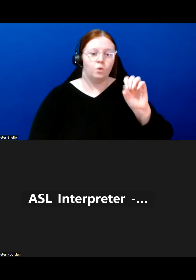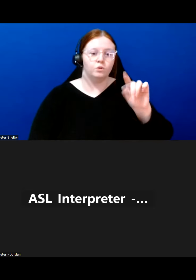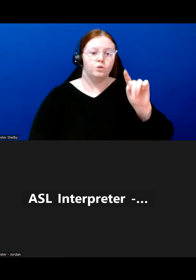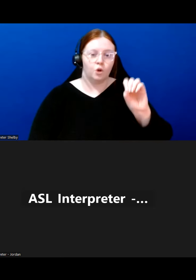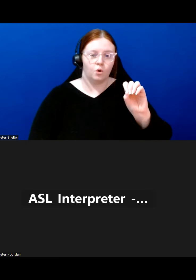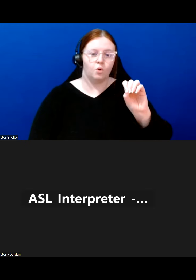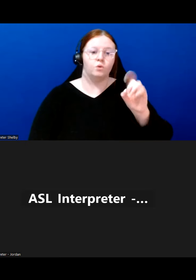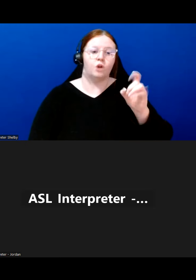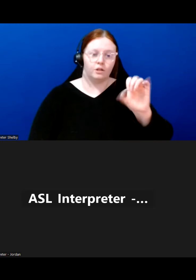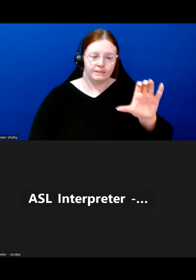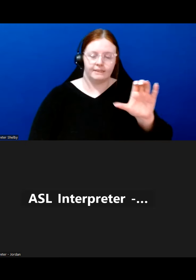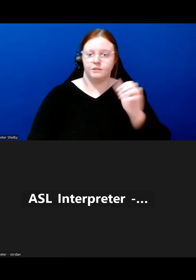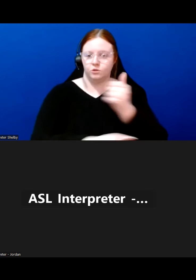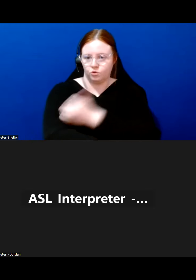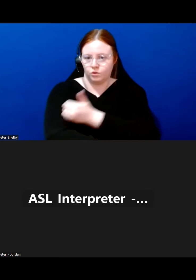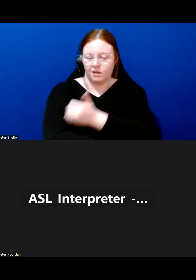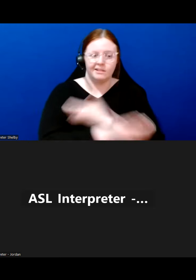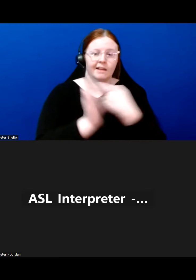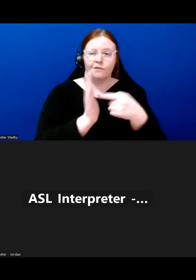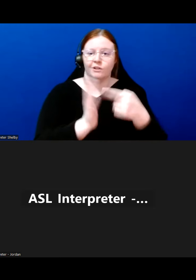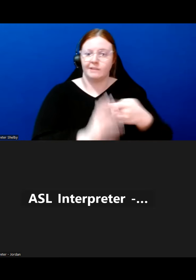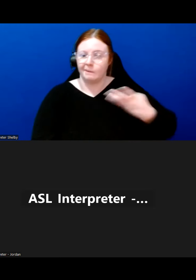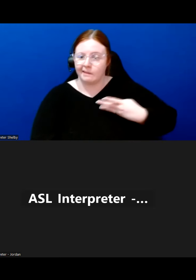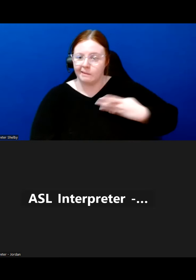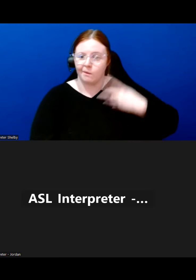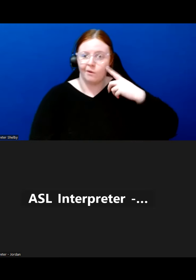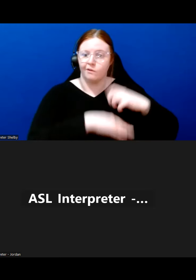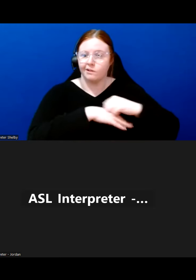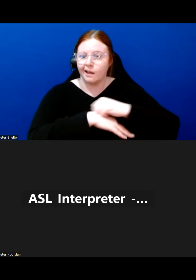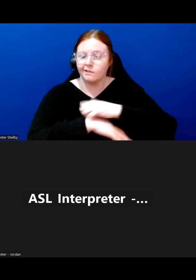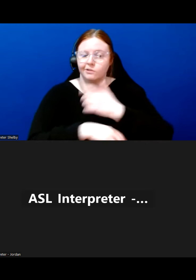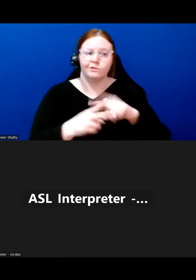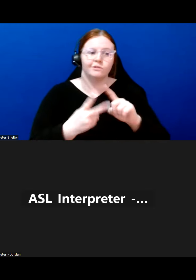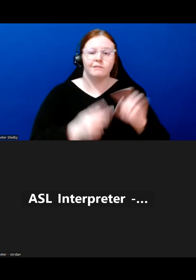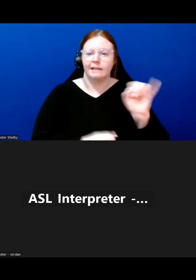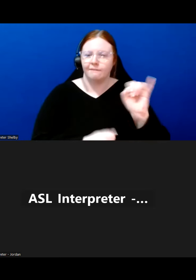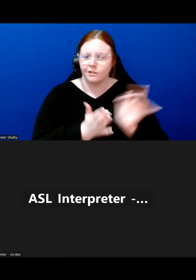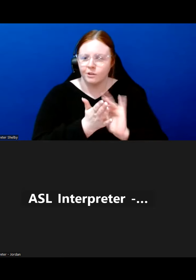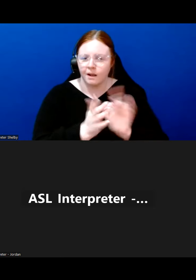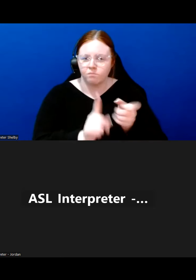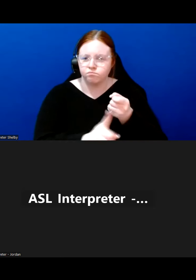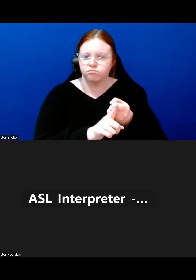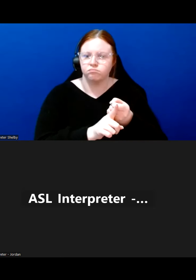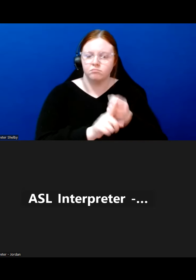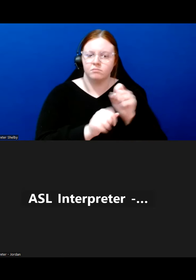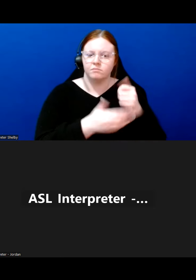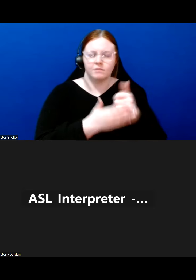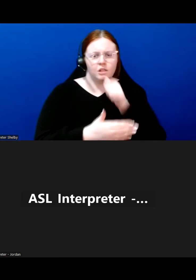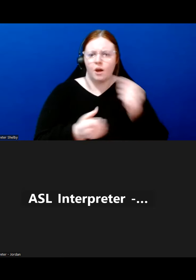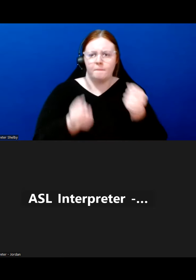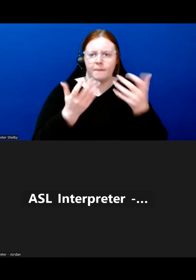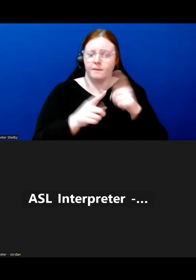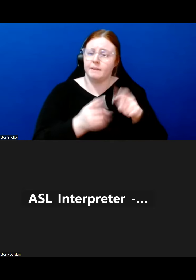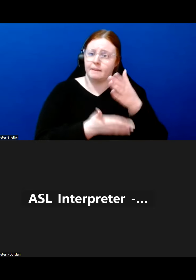of chemotherapy, really strong kinds of antibiotics. There's not a whole lot, but definitely some can impact your